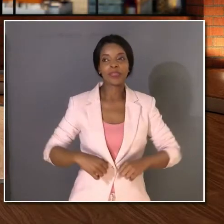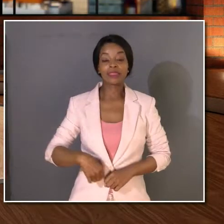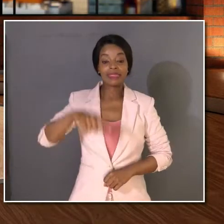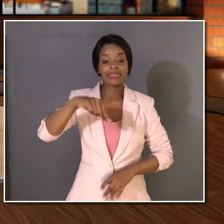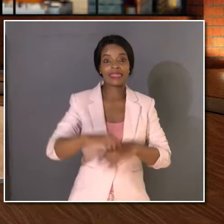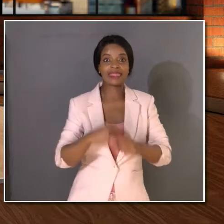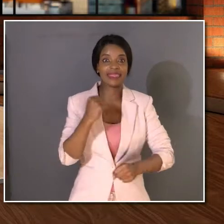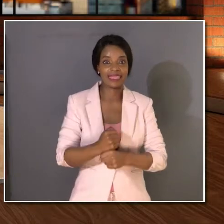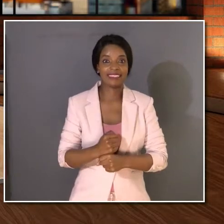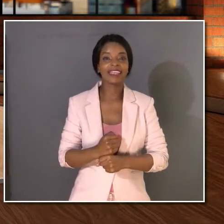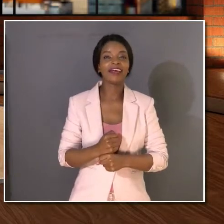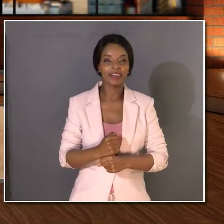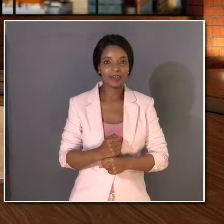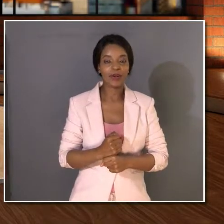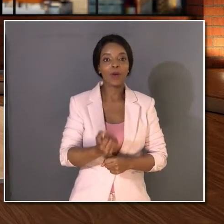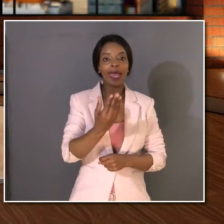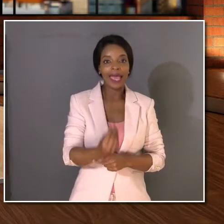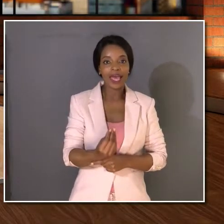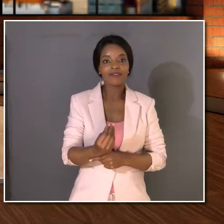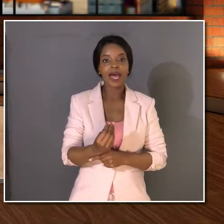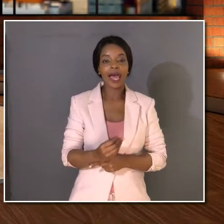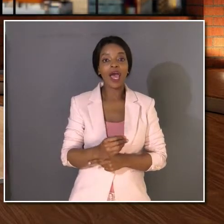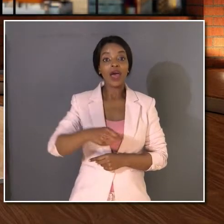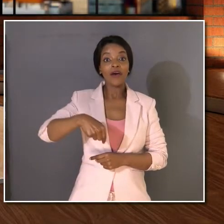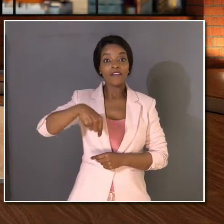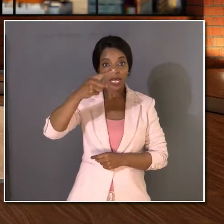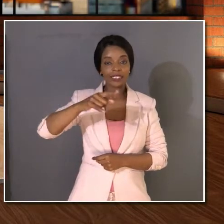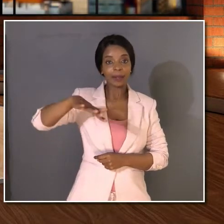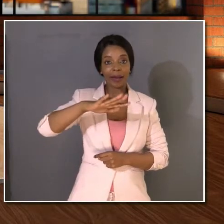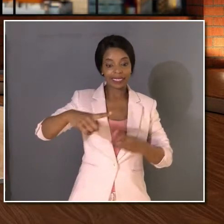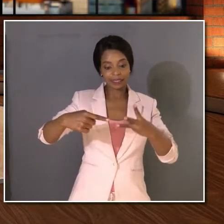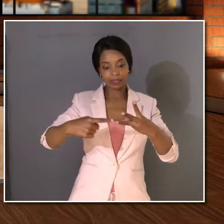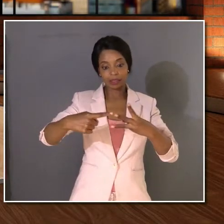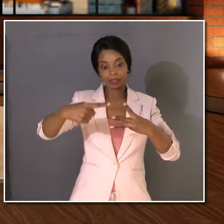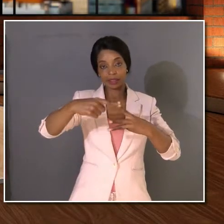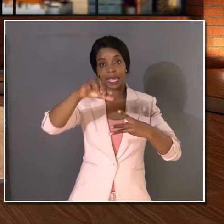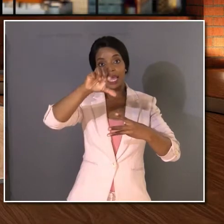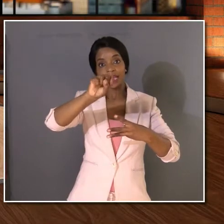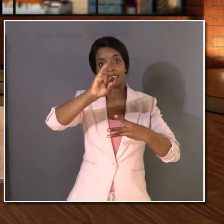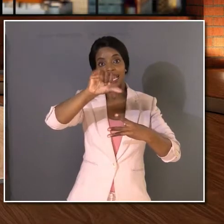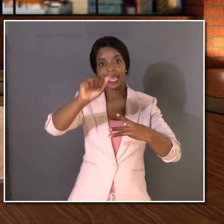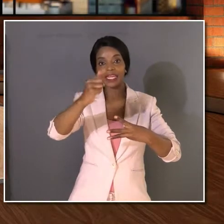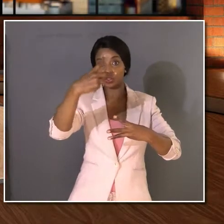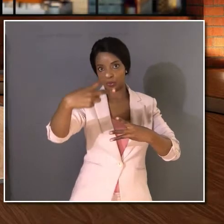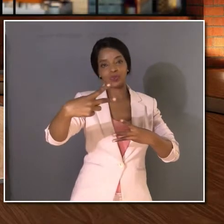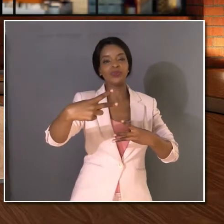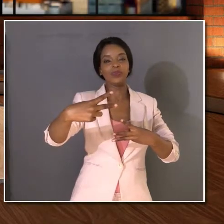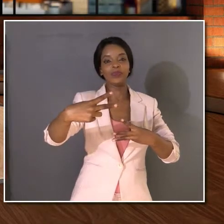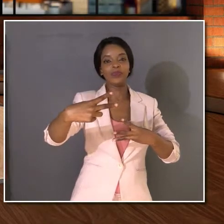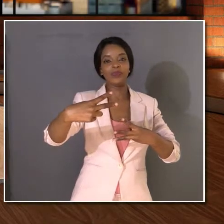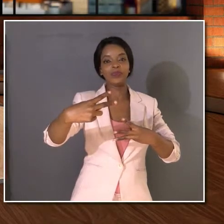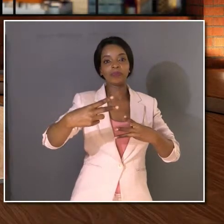have a joint first place winner for the Social Innovation Awards. Each of the following